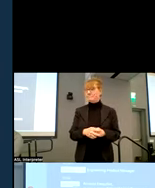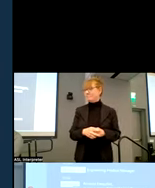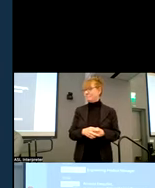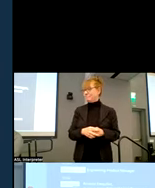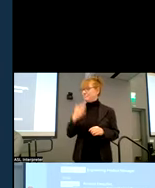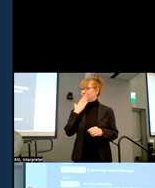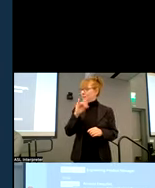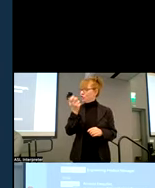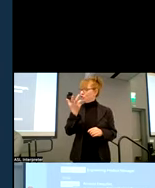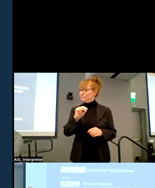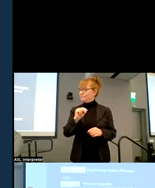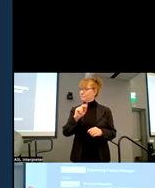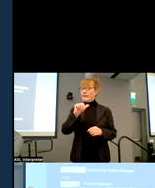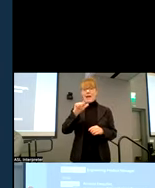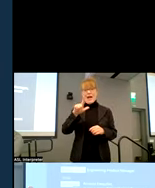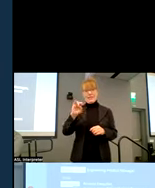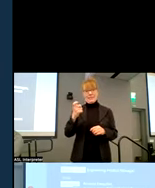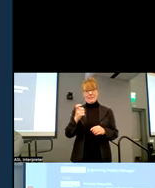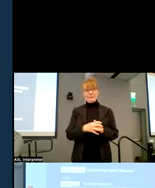Thank you, John and Alex, please.